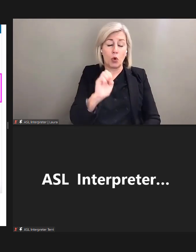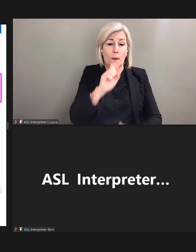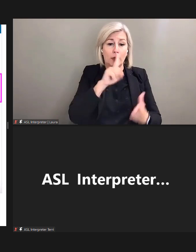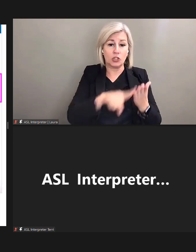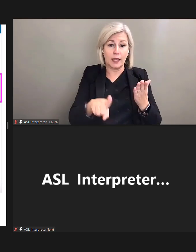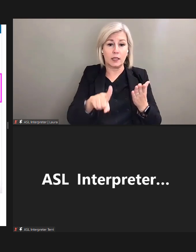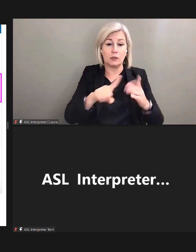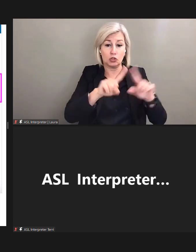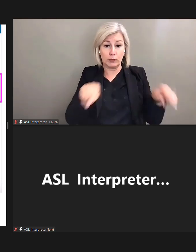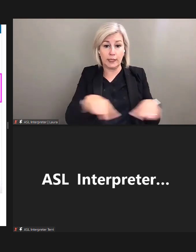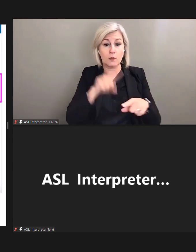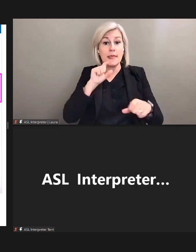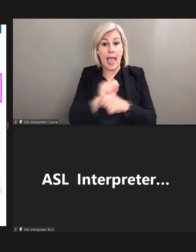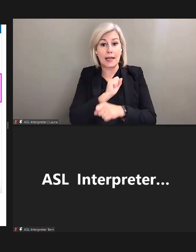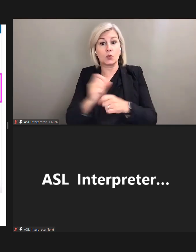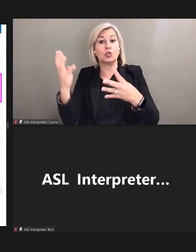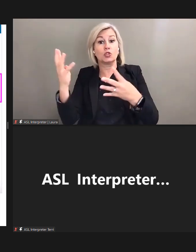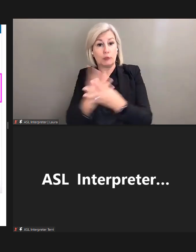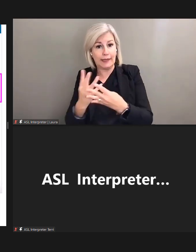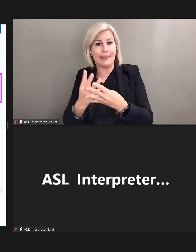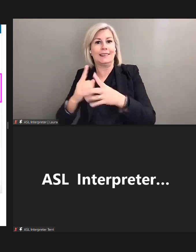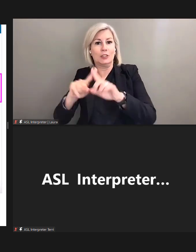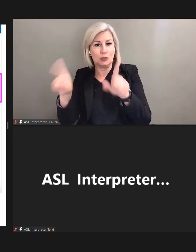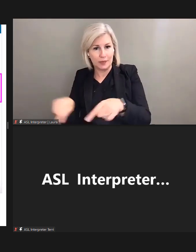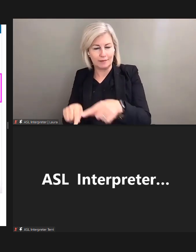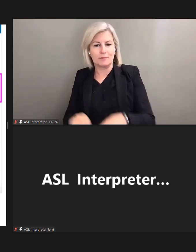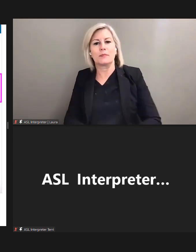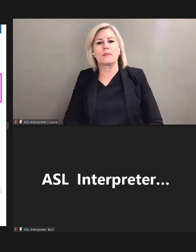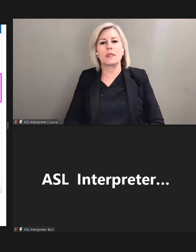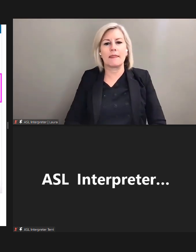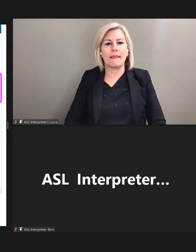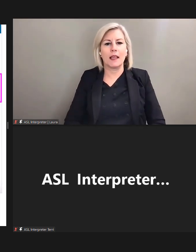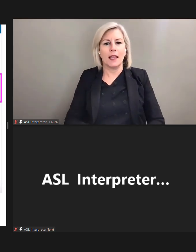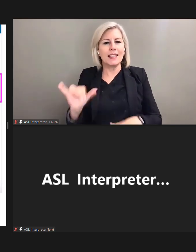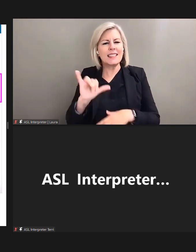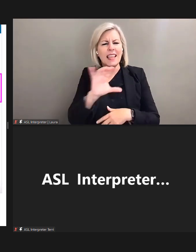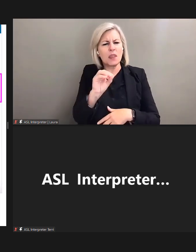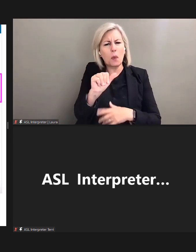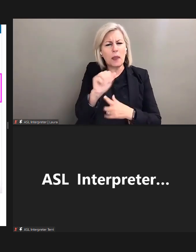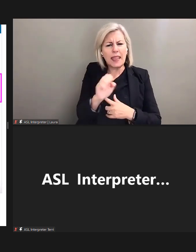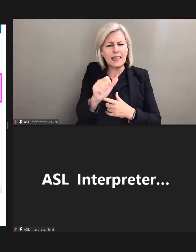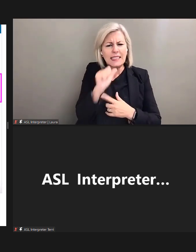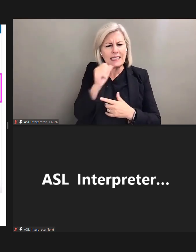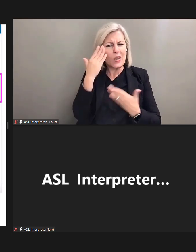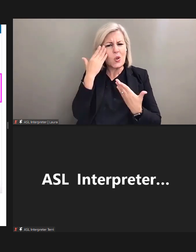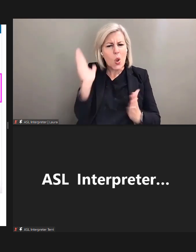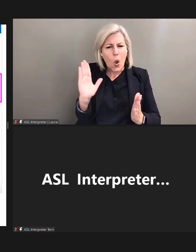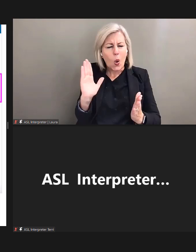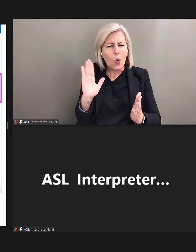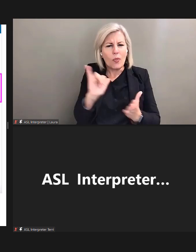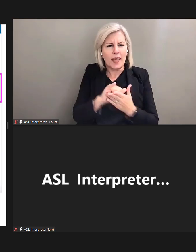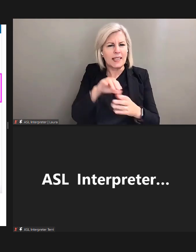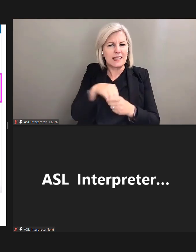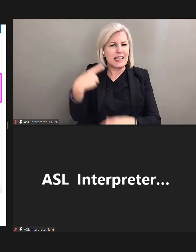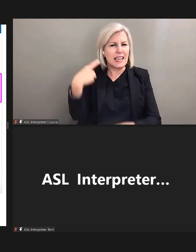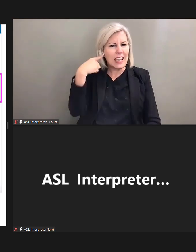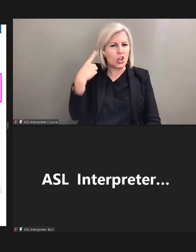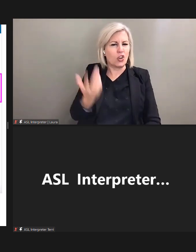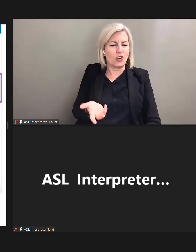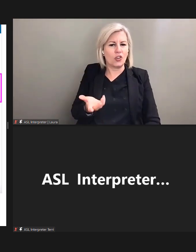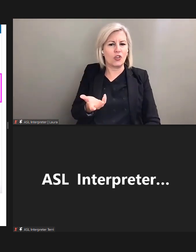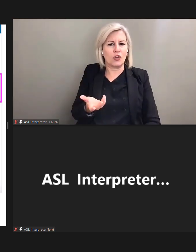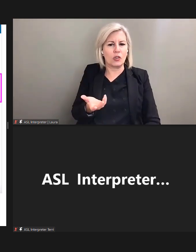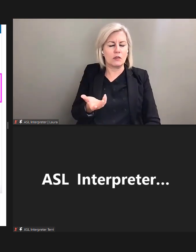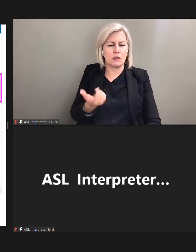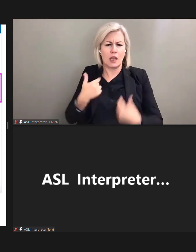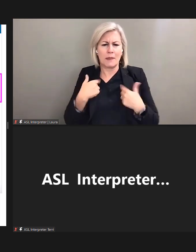the actual screening screen. It is like the OAE doesn't know it is in an ear. What